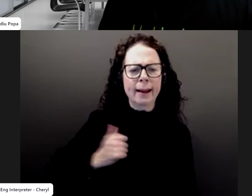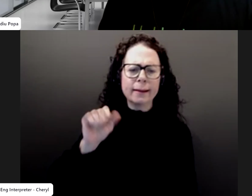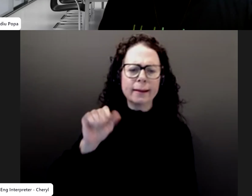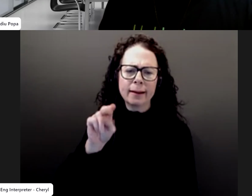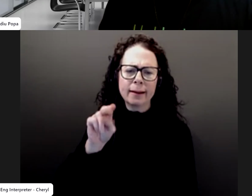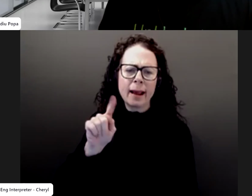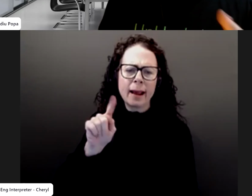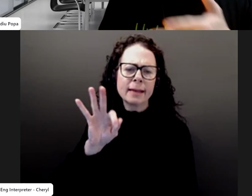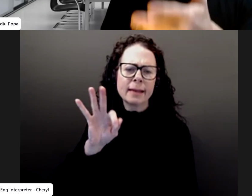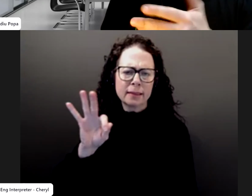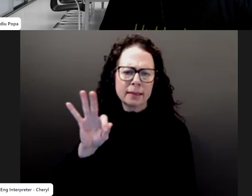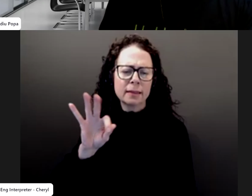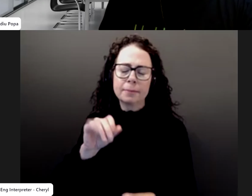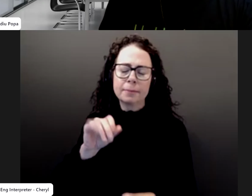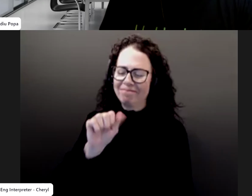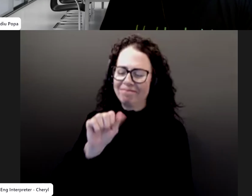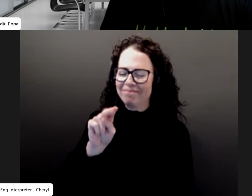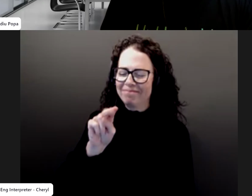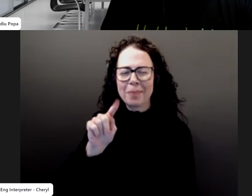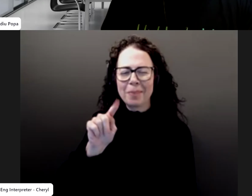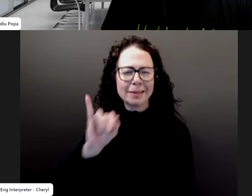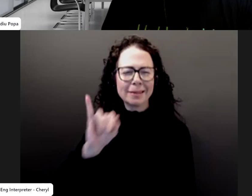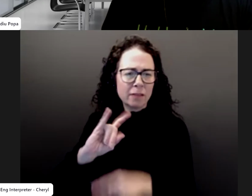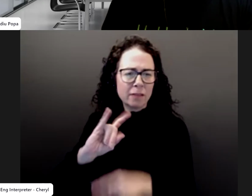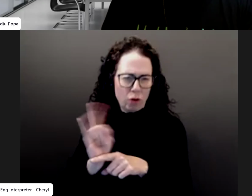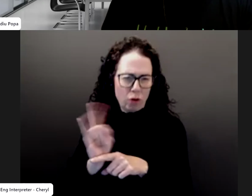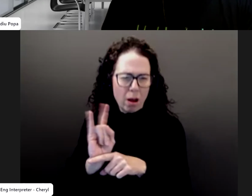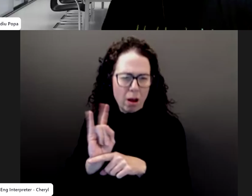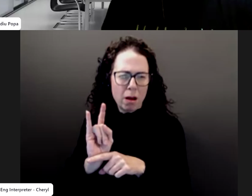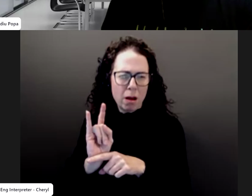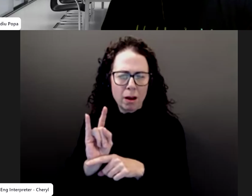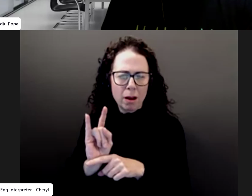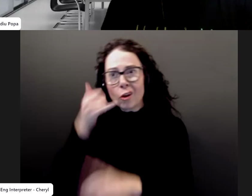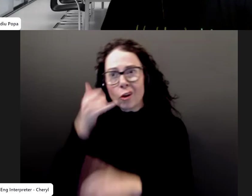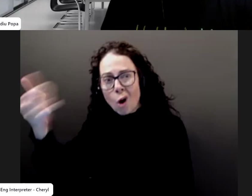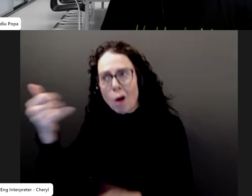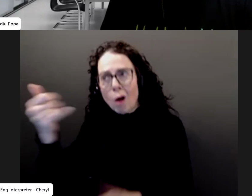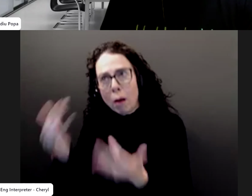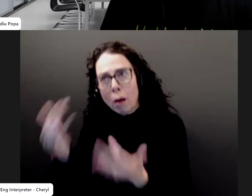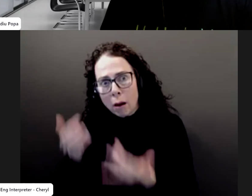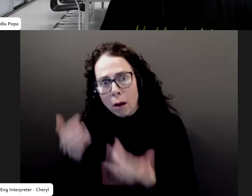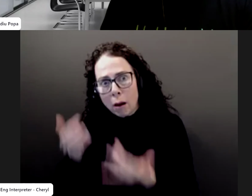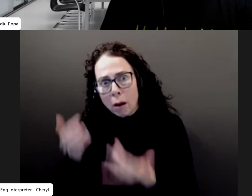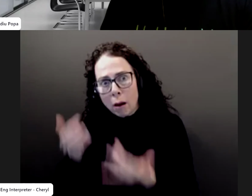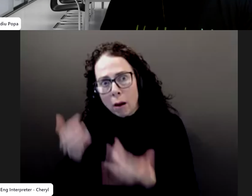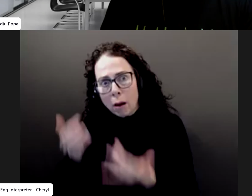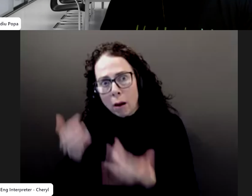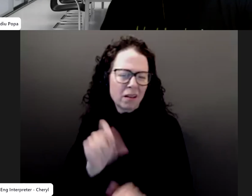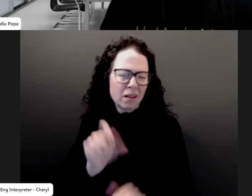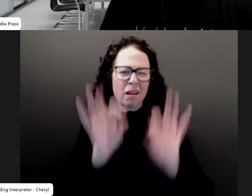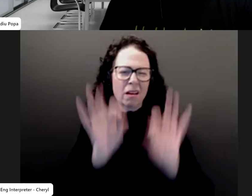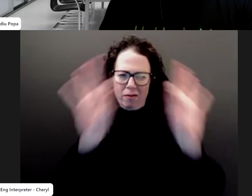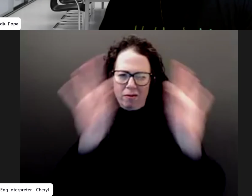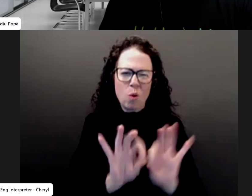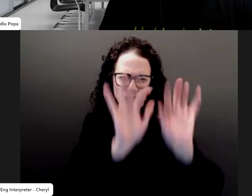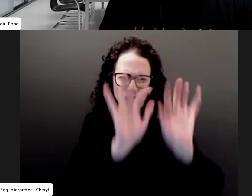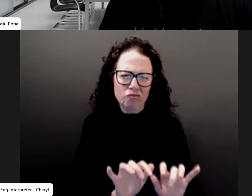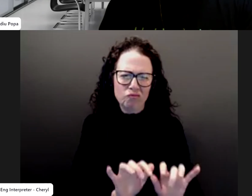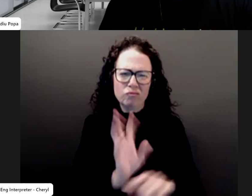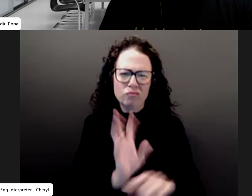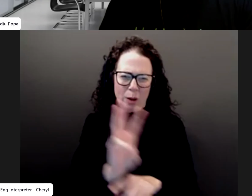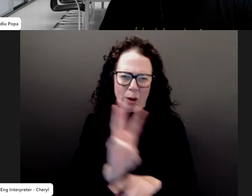wait on hold. You can just fill out the form on their website. Yes, it does help kind of map out where things